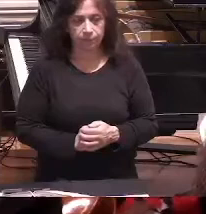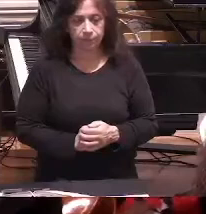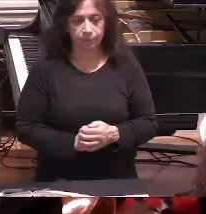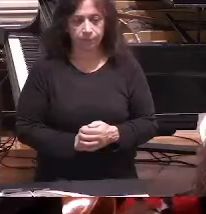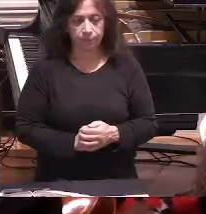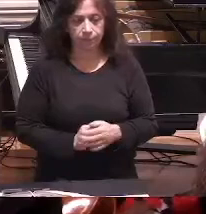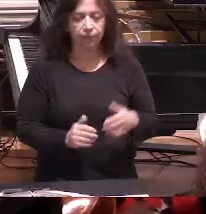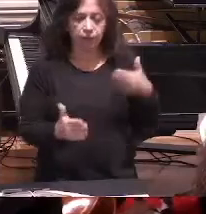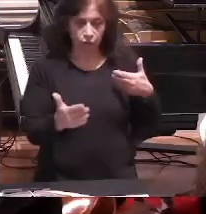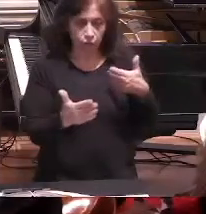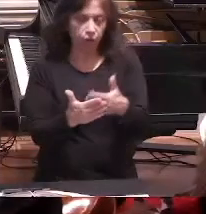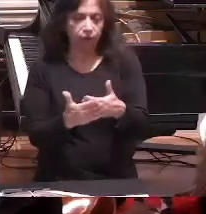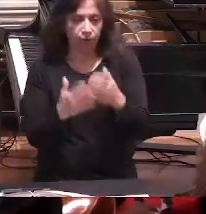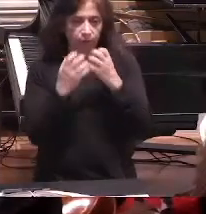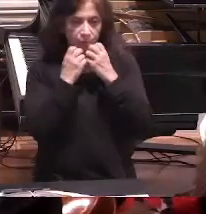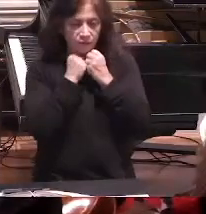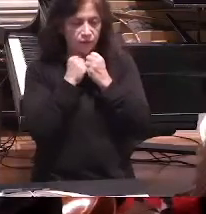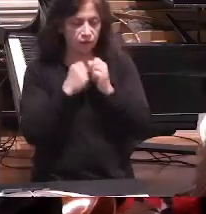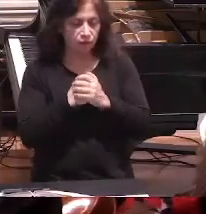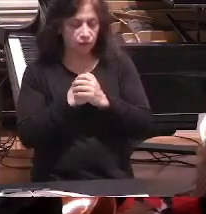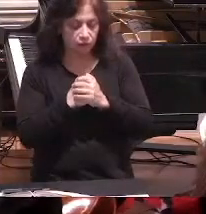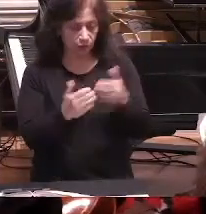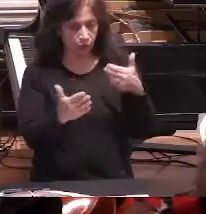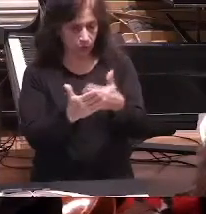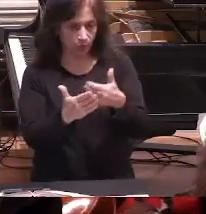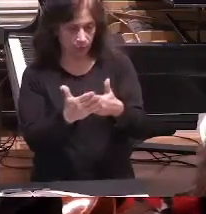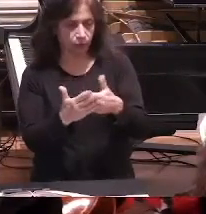Draw near, beloveds. Draw near.